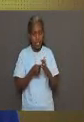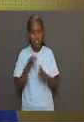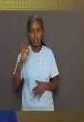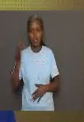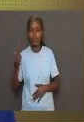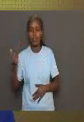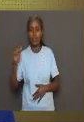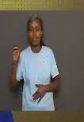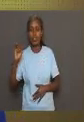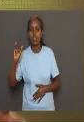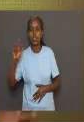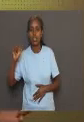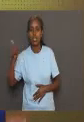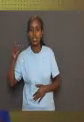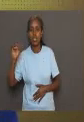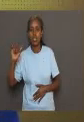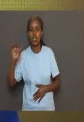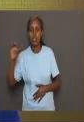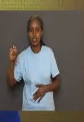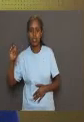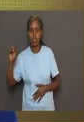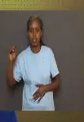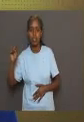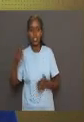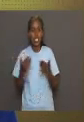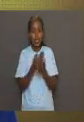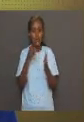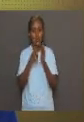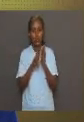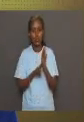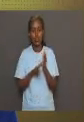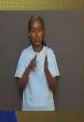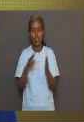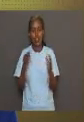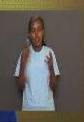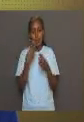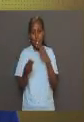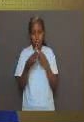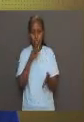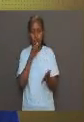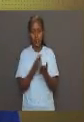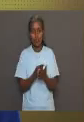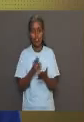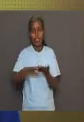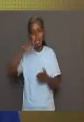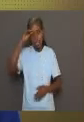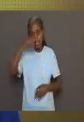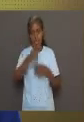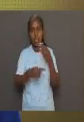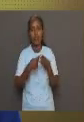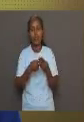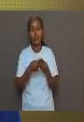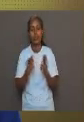fascinating new unit on mathematical proofs and learned about open